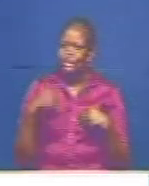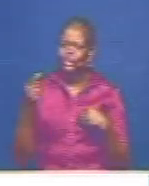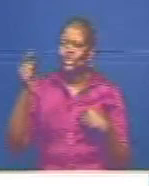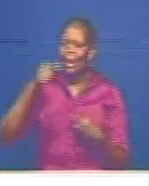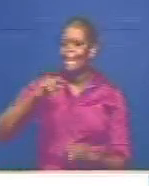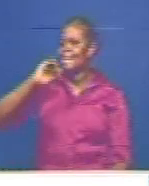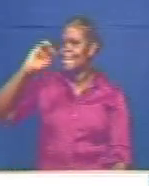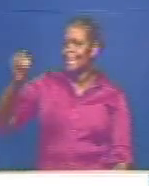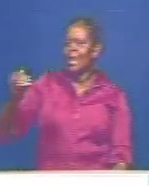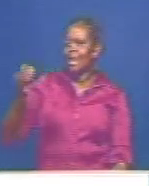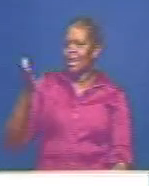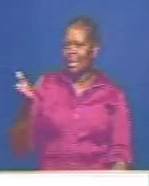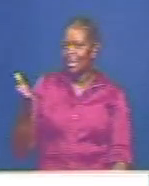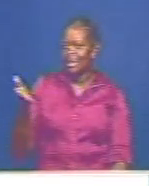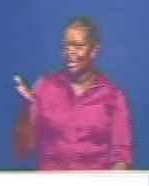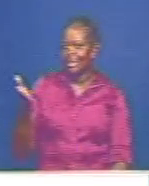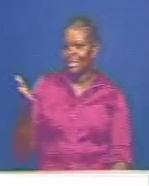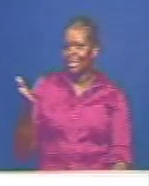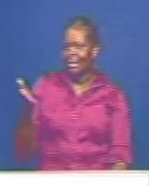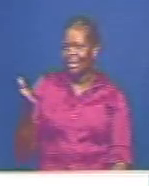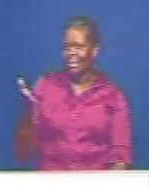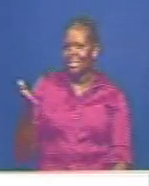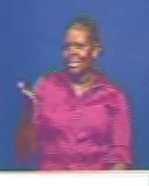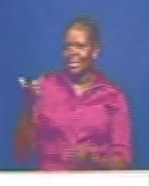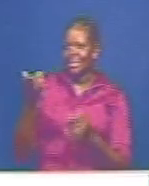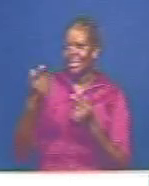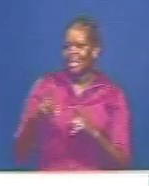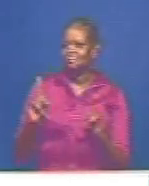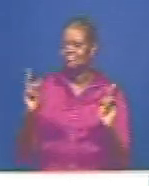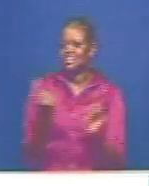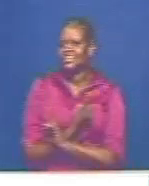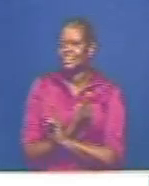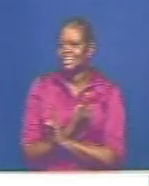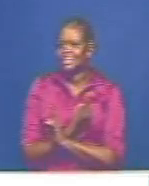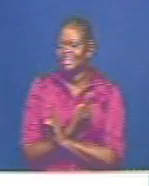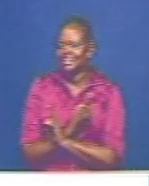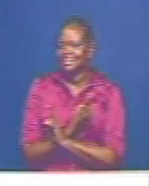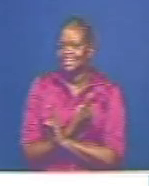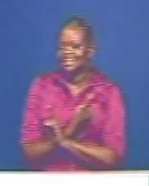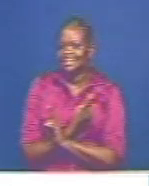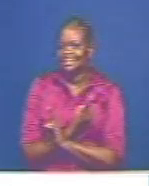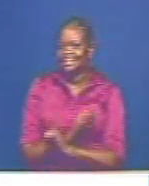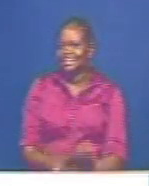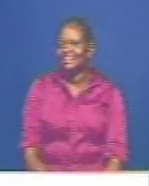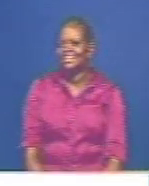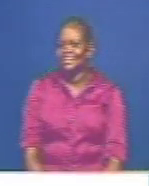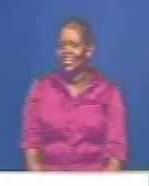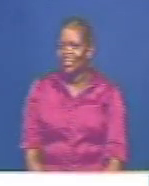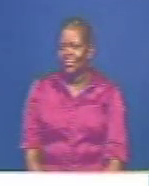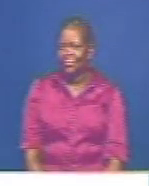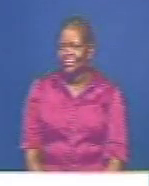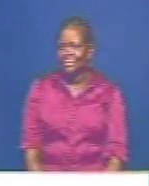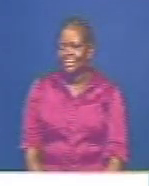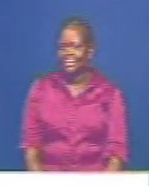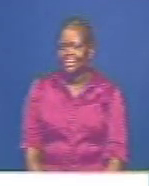wa Kamrio, oteka kore, ngoma somo, teramu wa wak, arawornyo karam somo